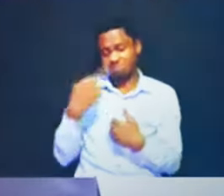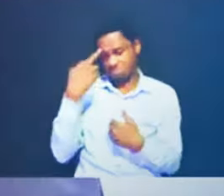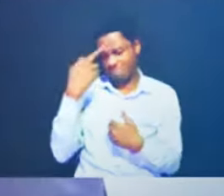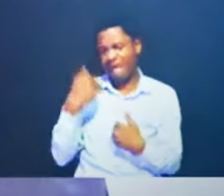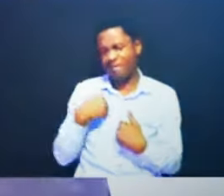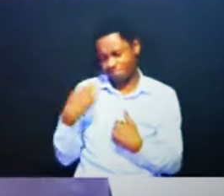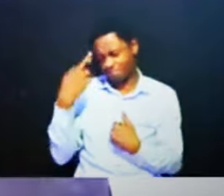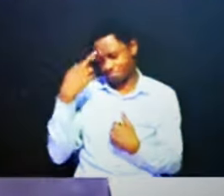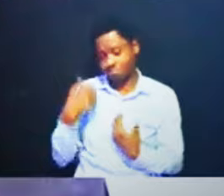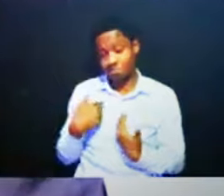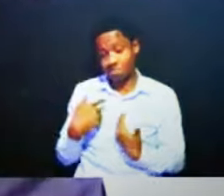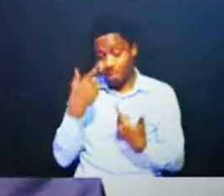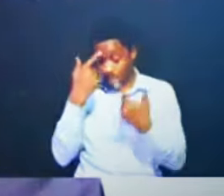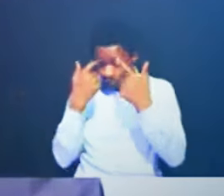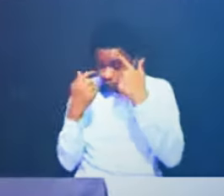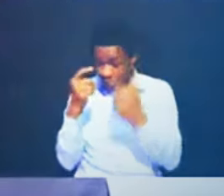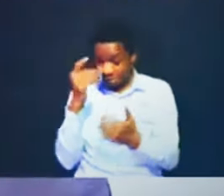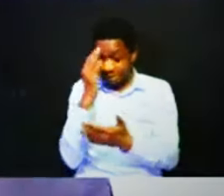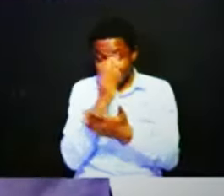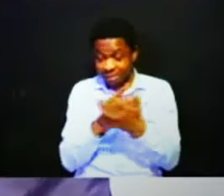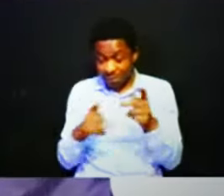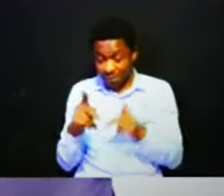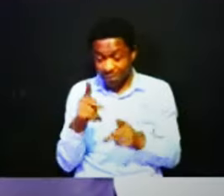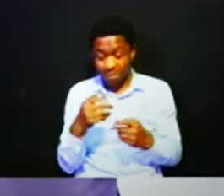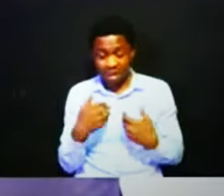the woes.